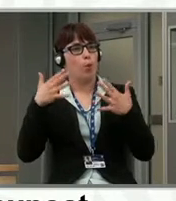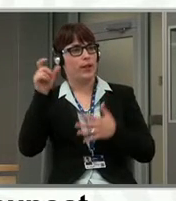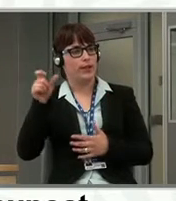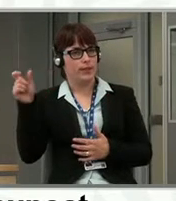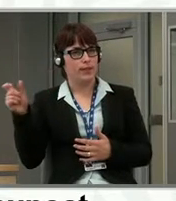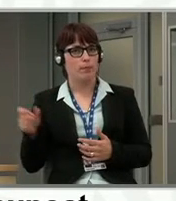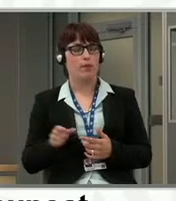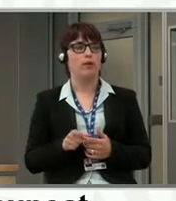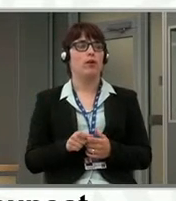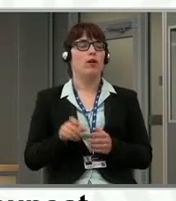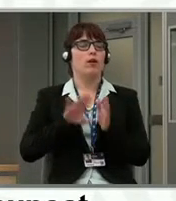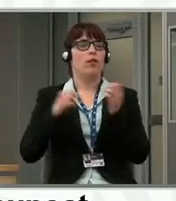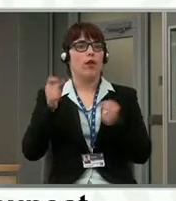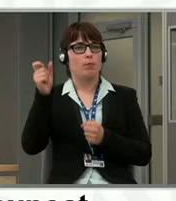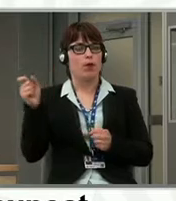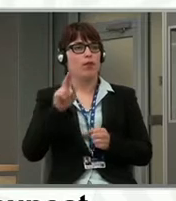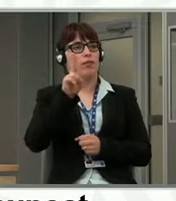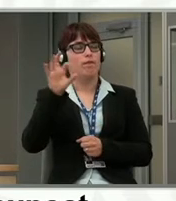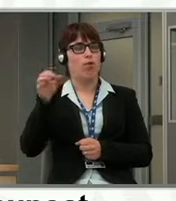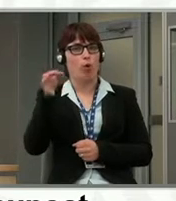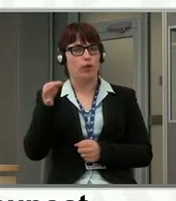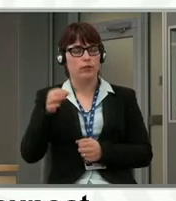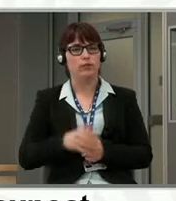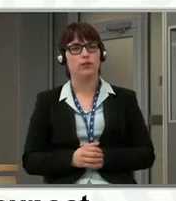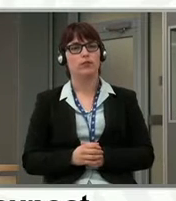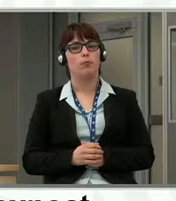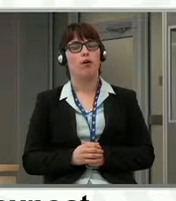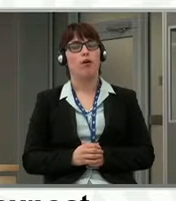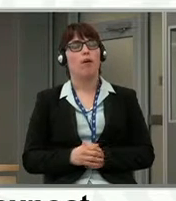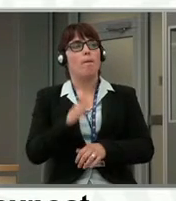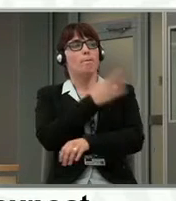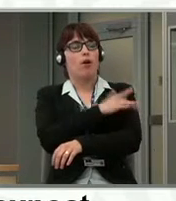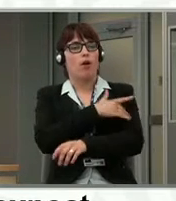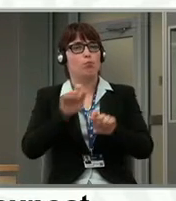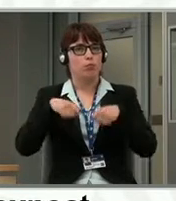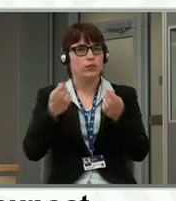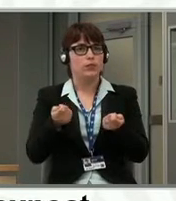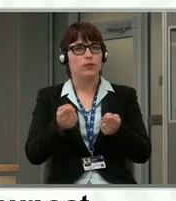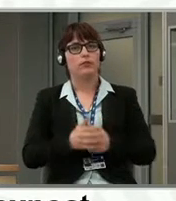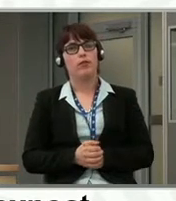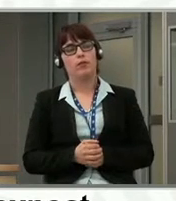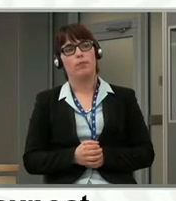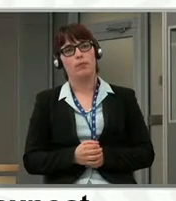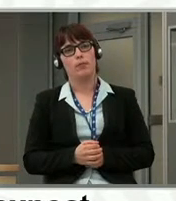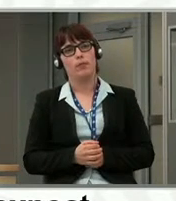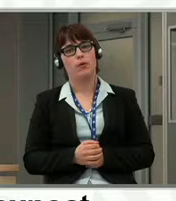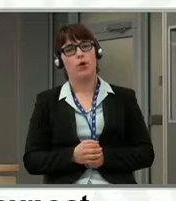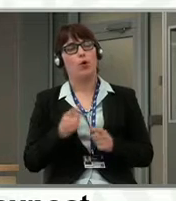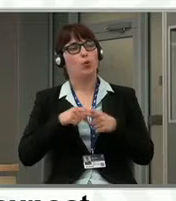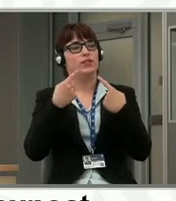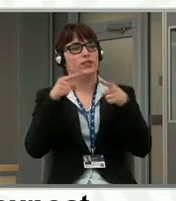do their relatives expect from us, from politicians, NGOs, service